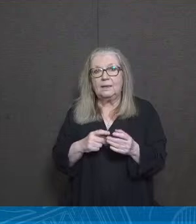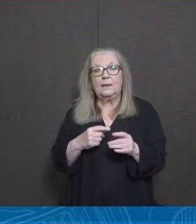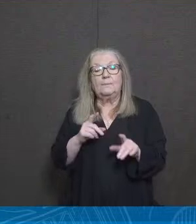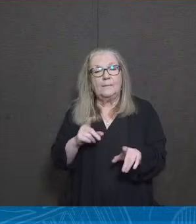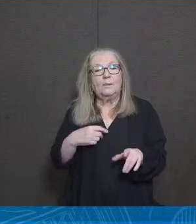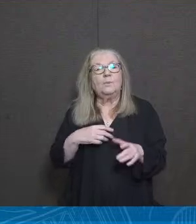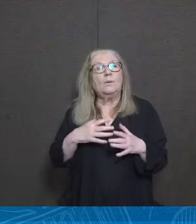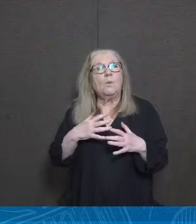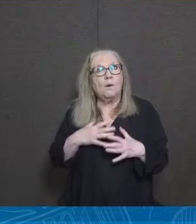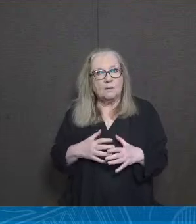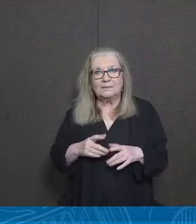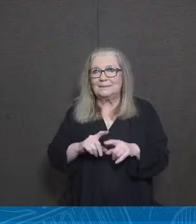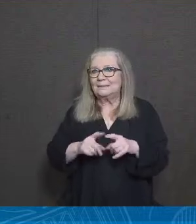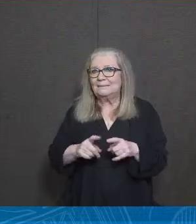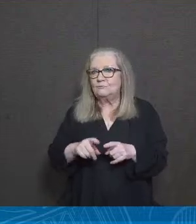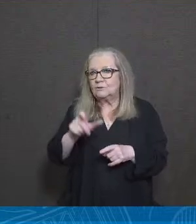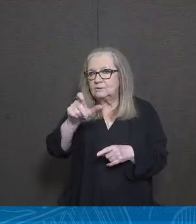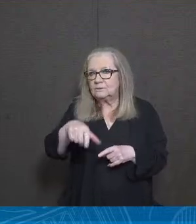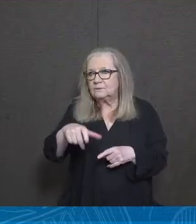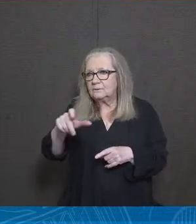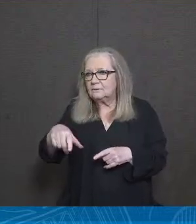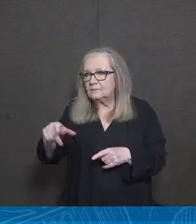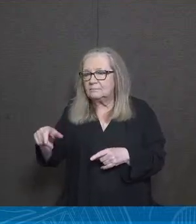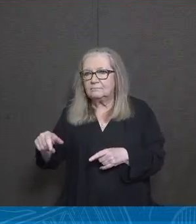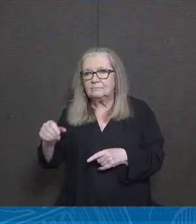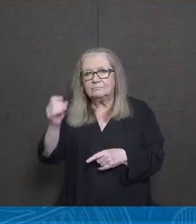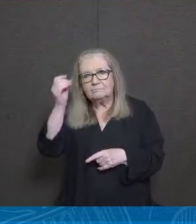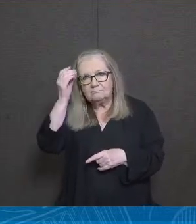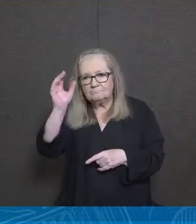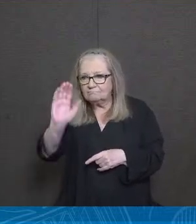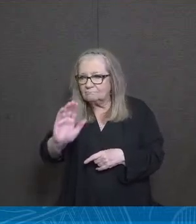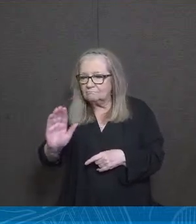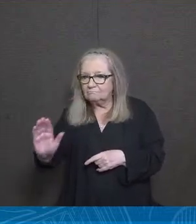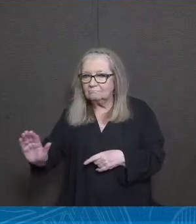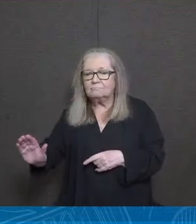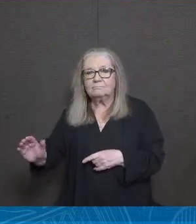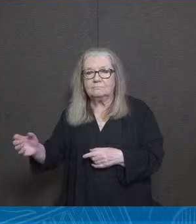and data from different disciplines to have this holistic view on the issues.